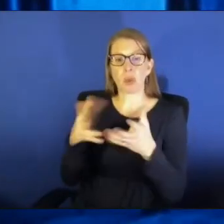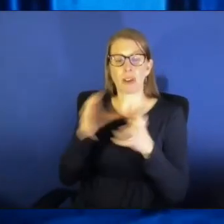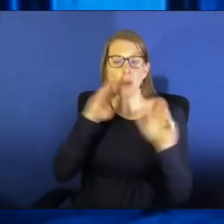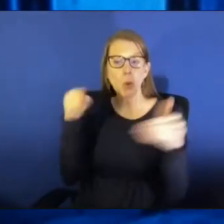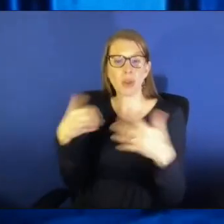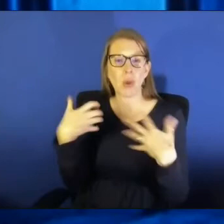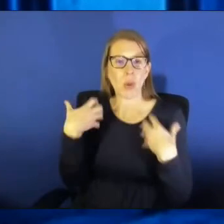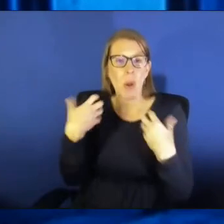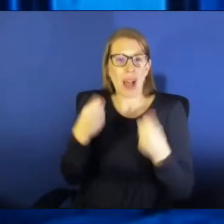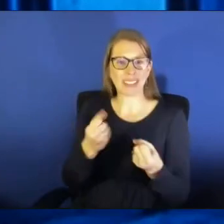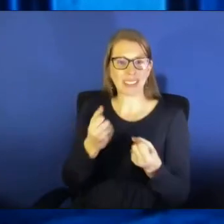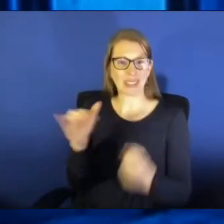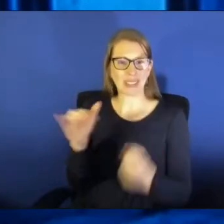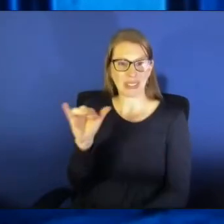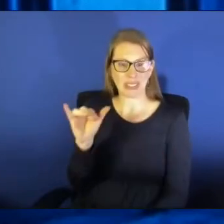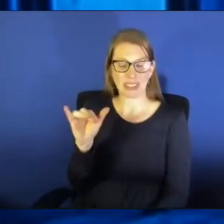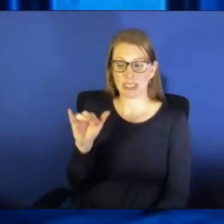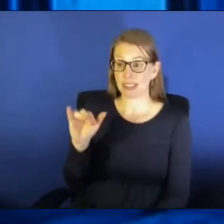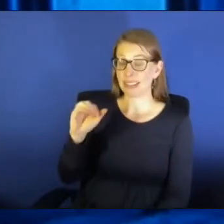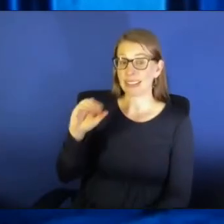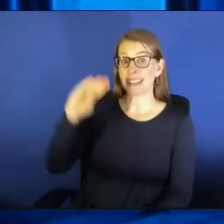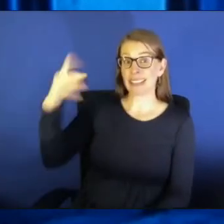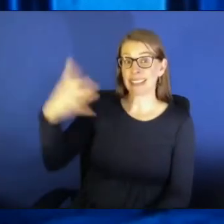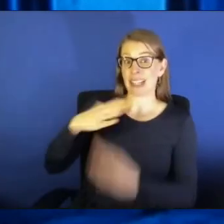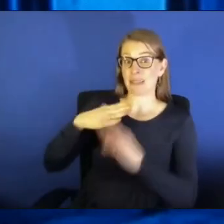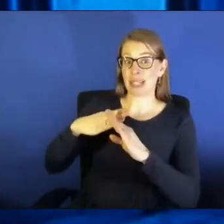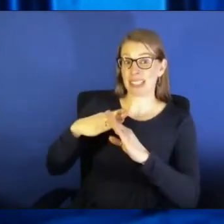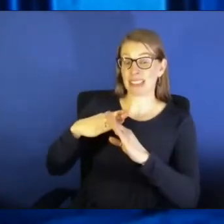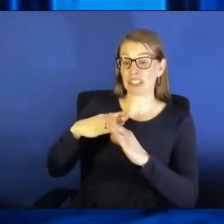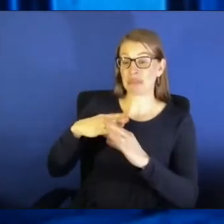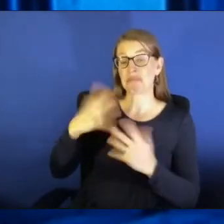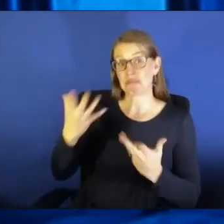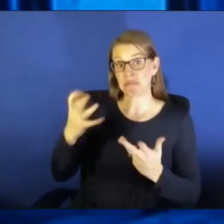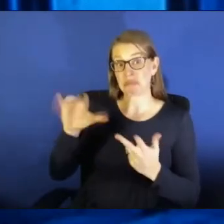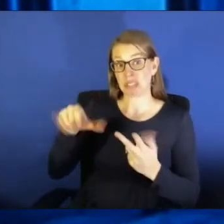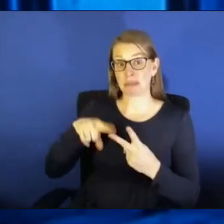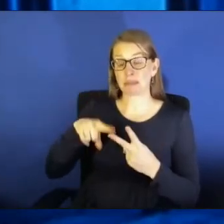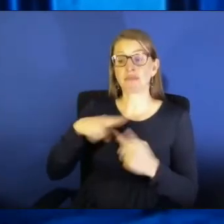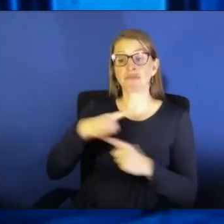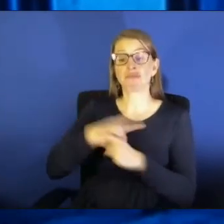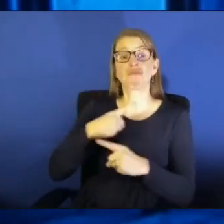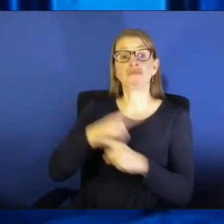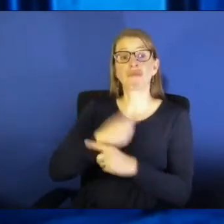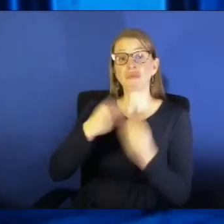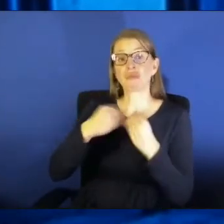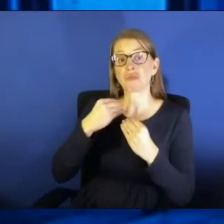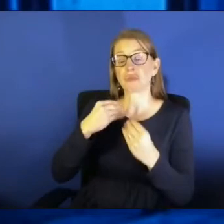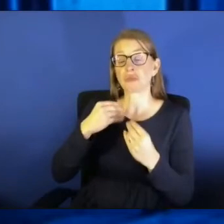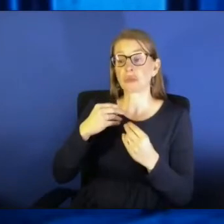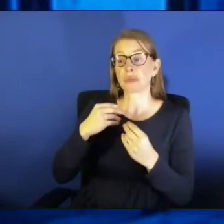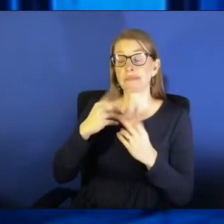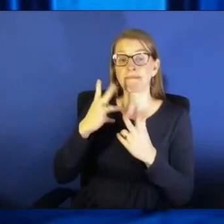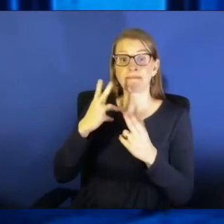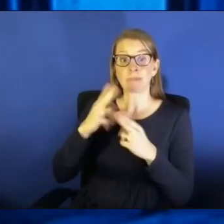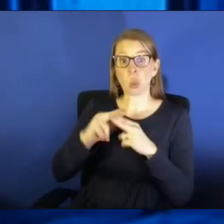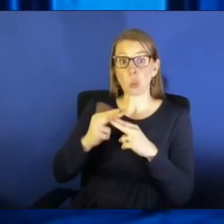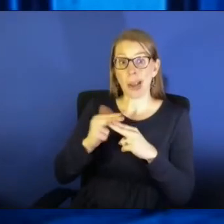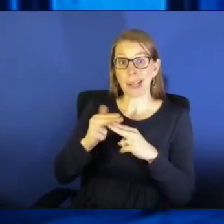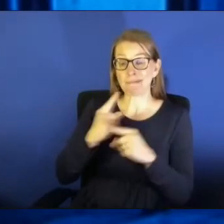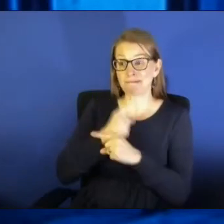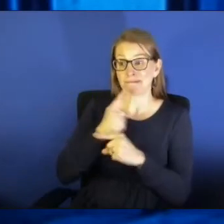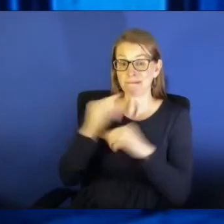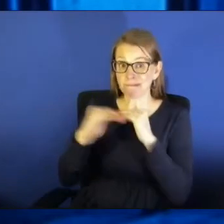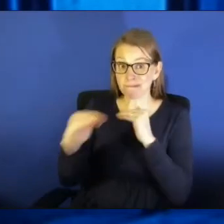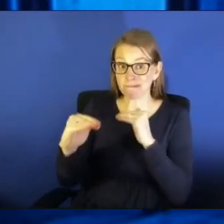sun protection we've been talking about. Some of it is, the proper diet, watching your weight. If you're a smoker, we want